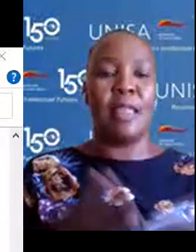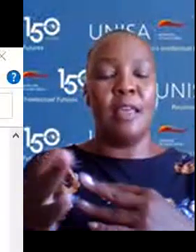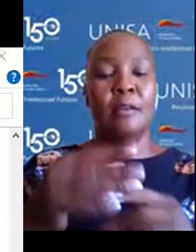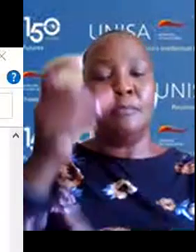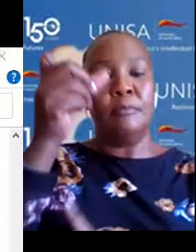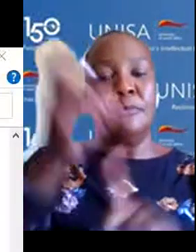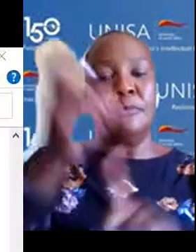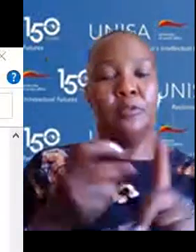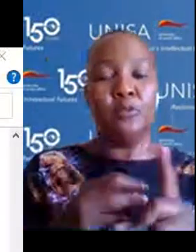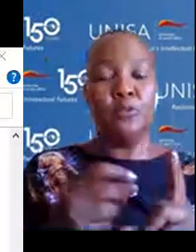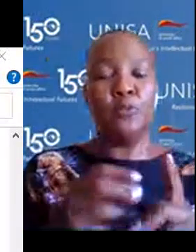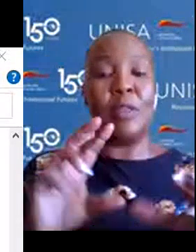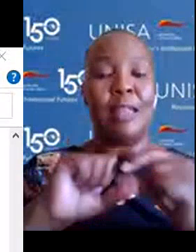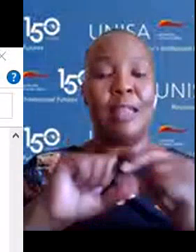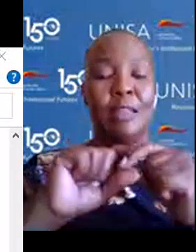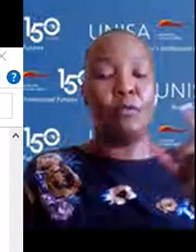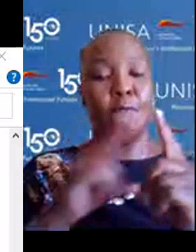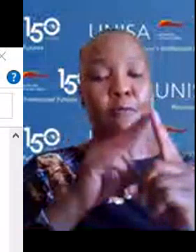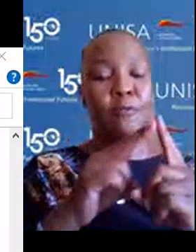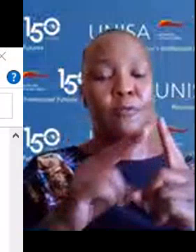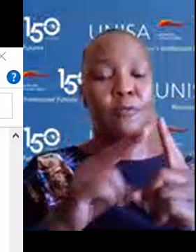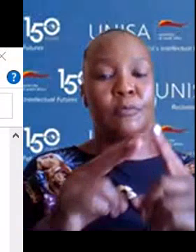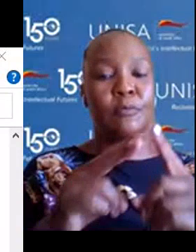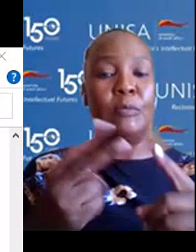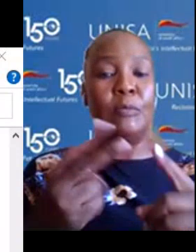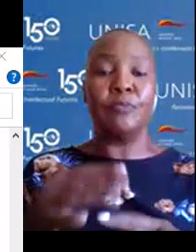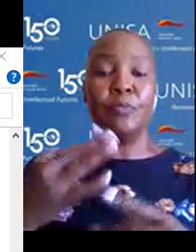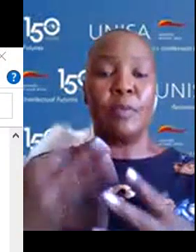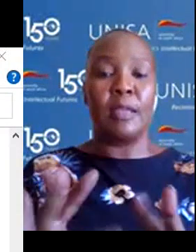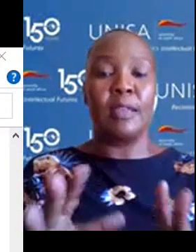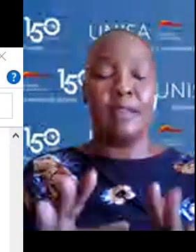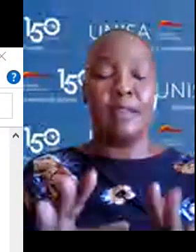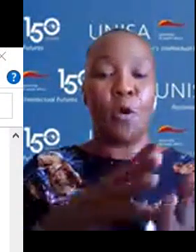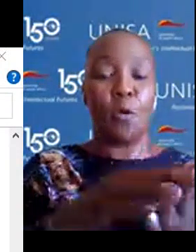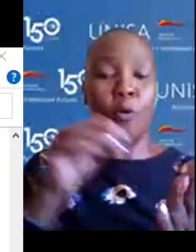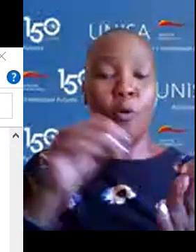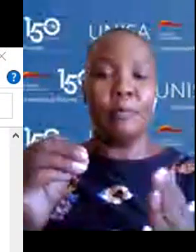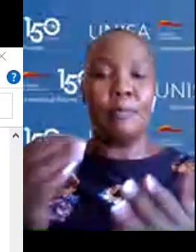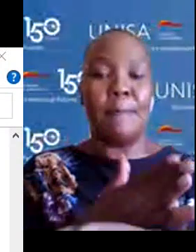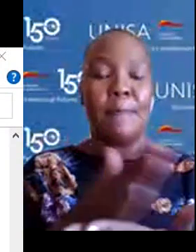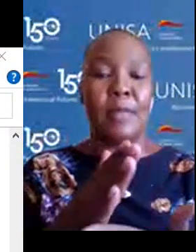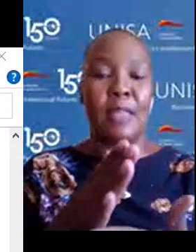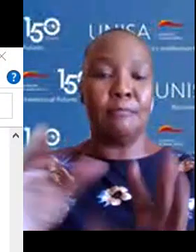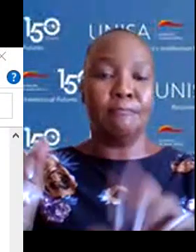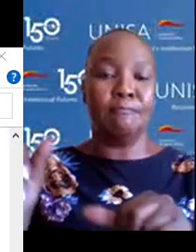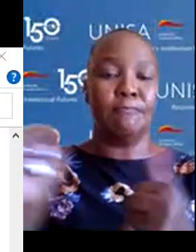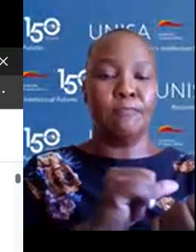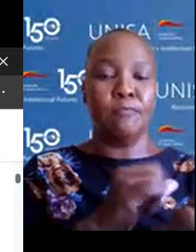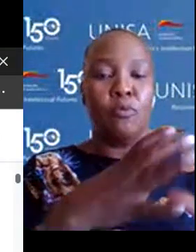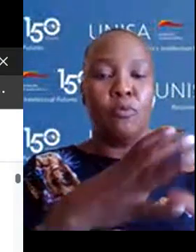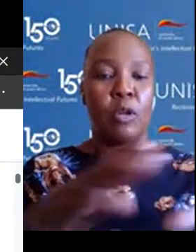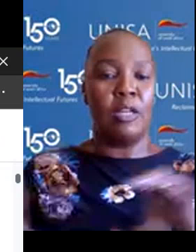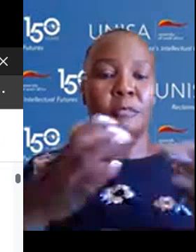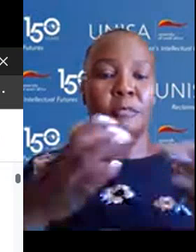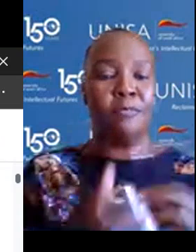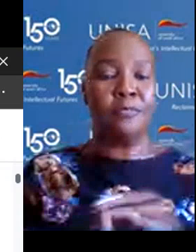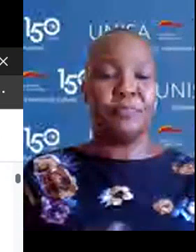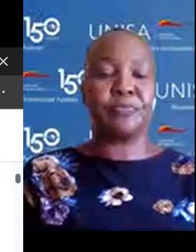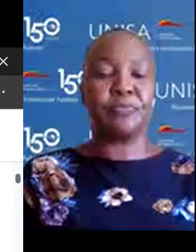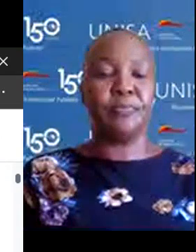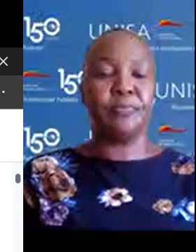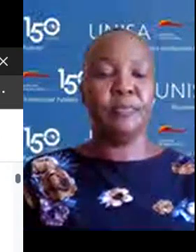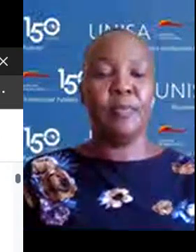wouldn't be able to view. So there I've done the copy part. Now let's go back to our activity. Activity